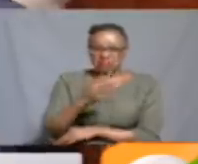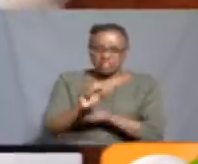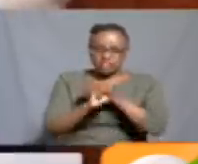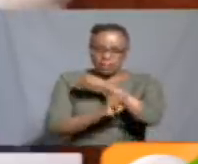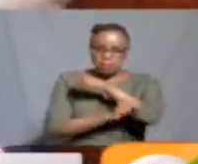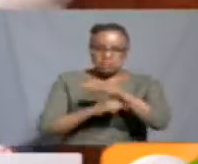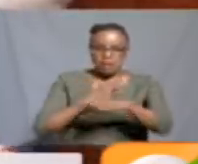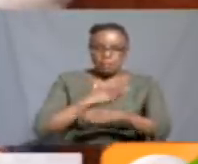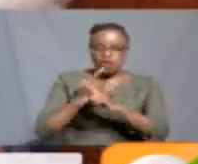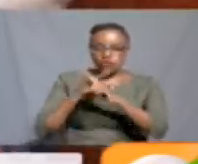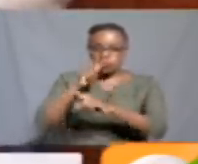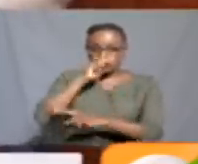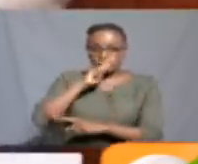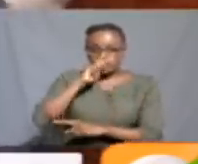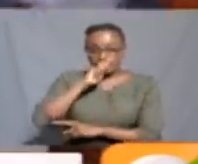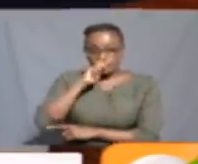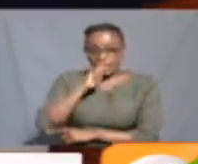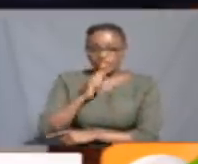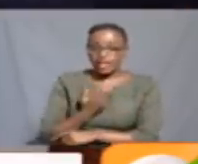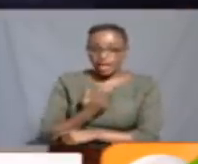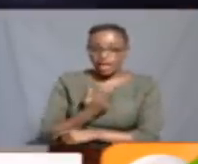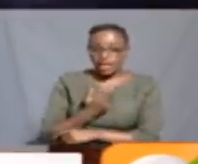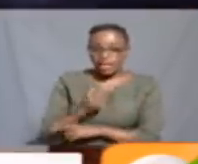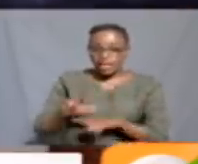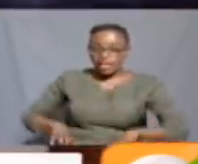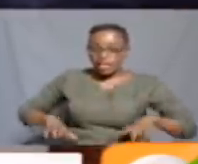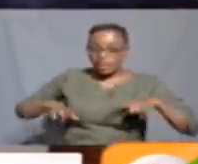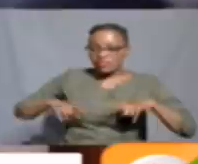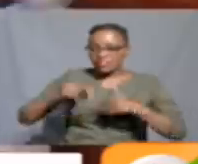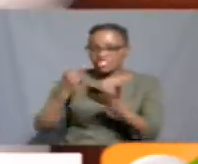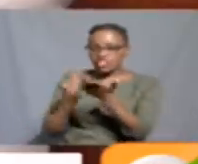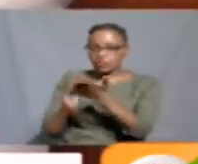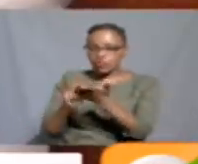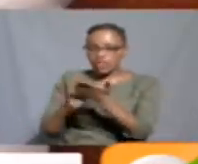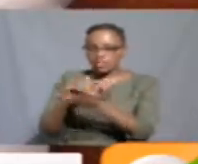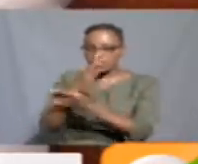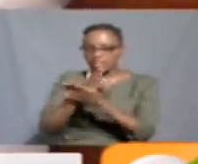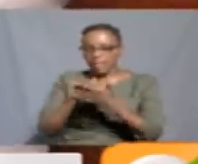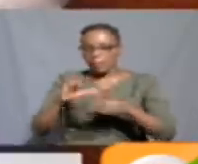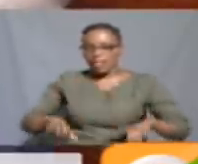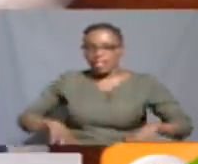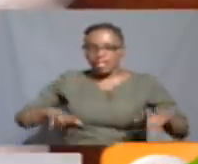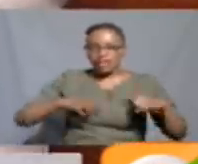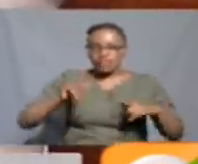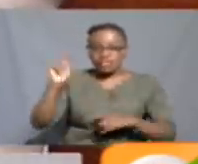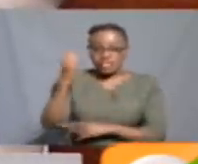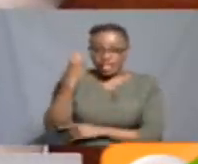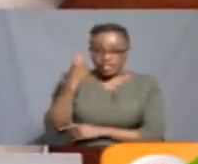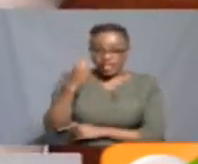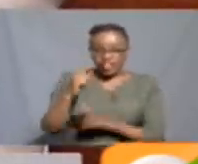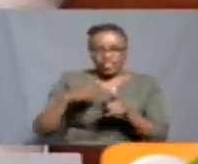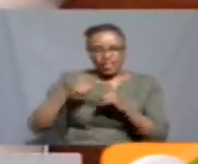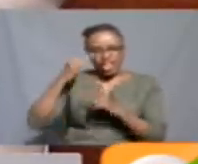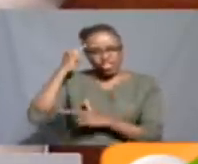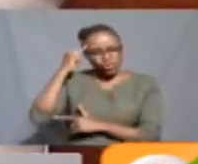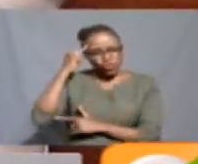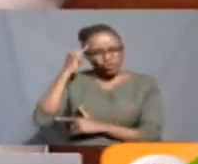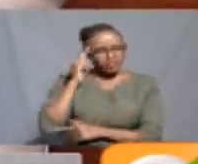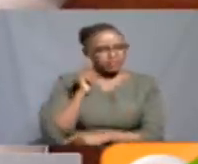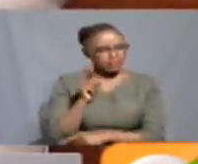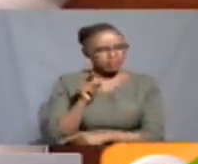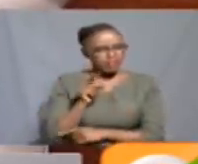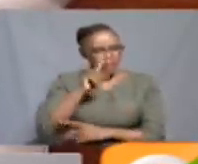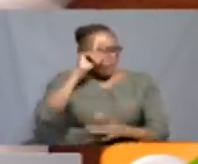supporter from Tanzania. Yeah. Similarly in Uganda. Right. Similarly in Kenya. And I thought that